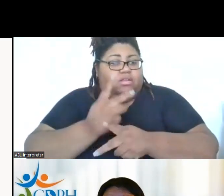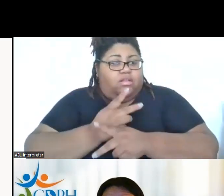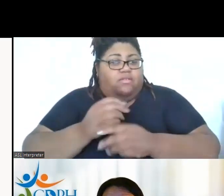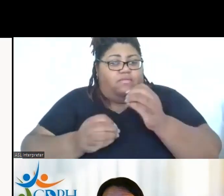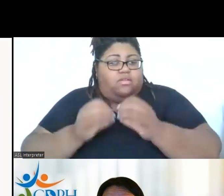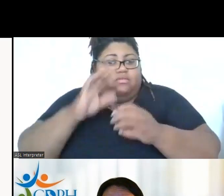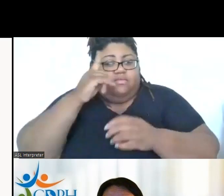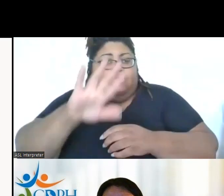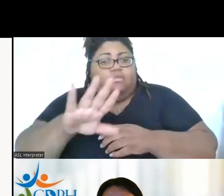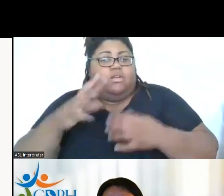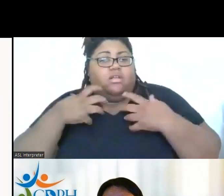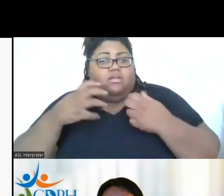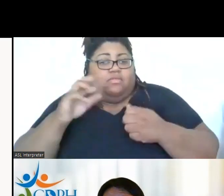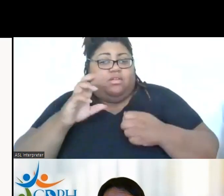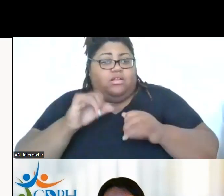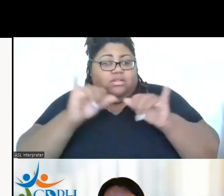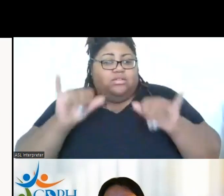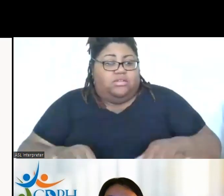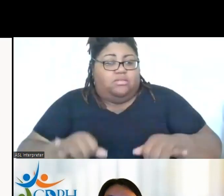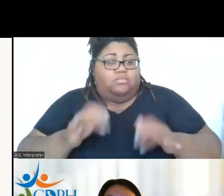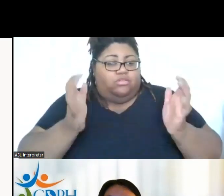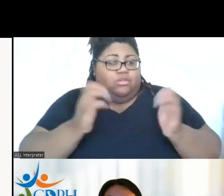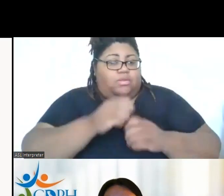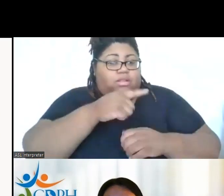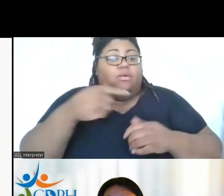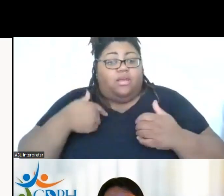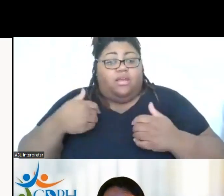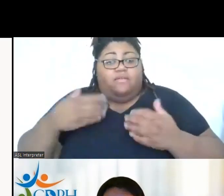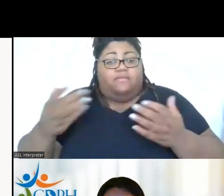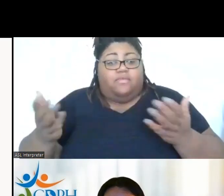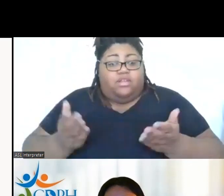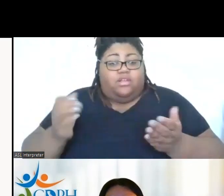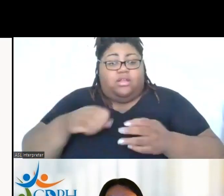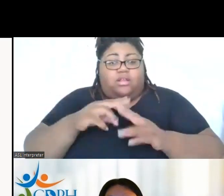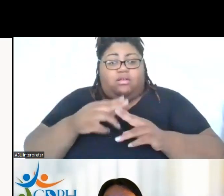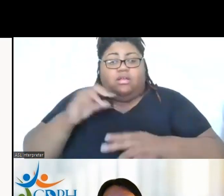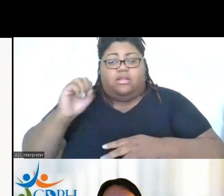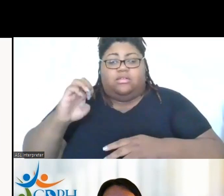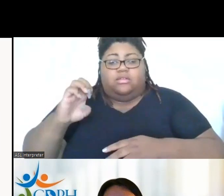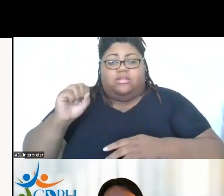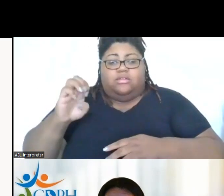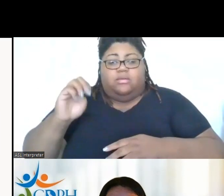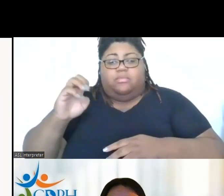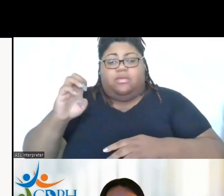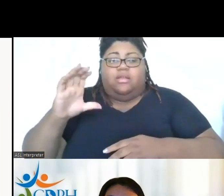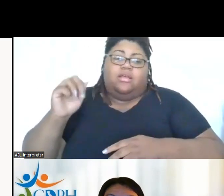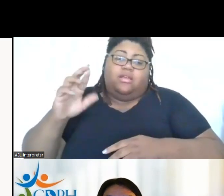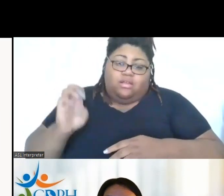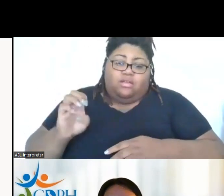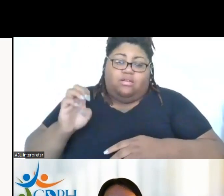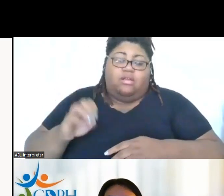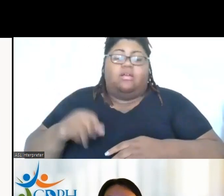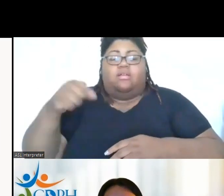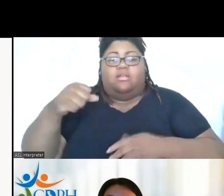right now in place, and that's Sesame Care. But again, it won't always be around. And so folks do need to learn how to have